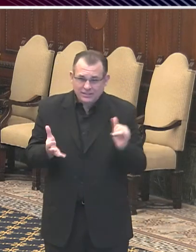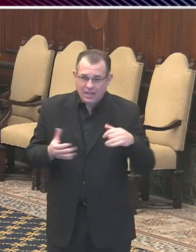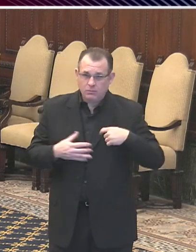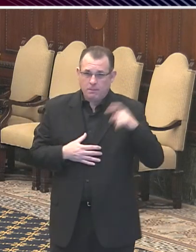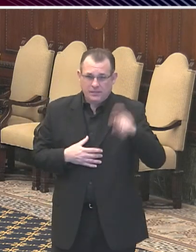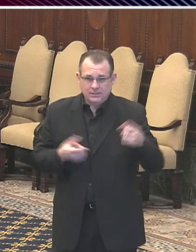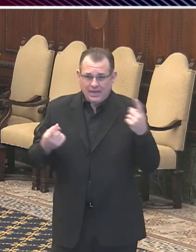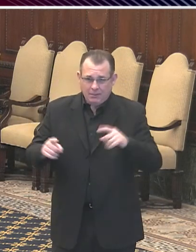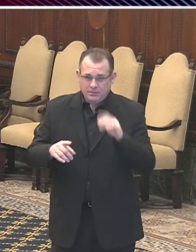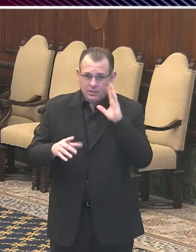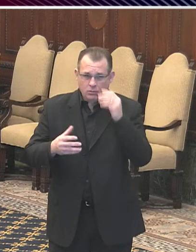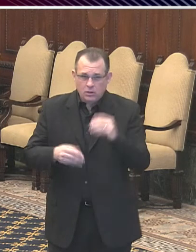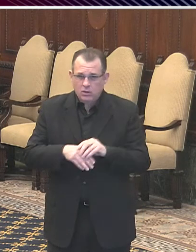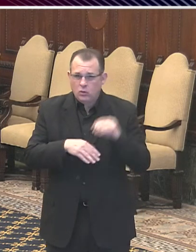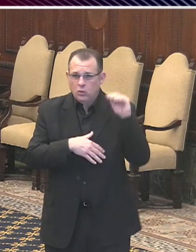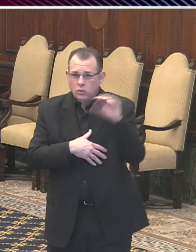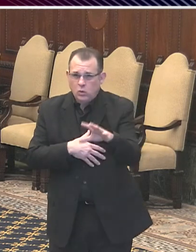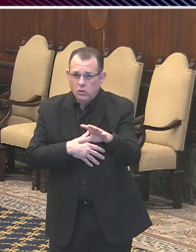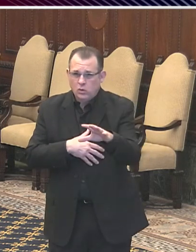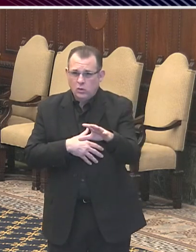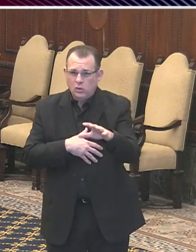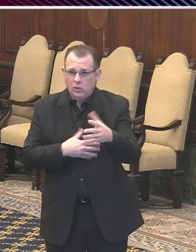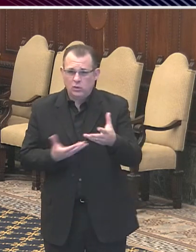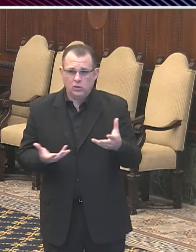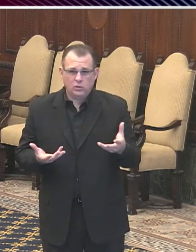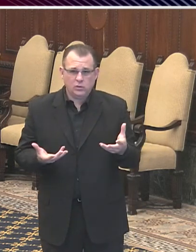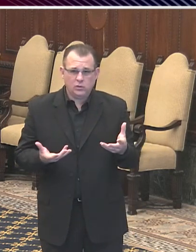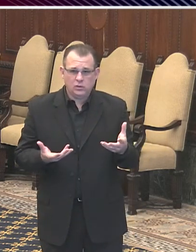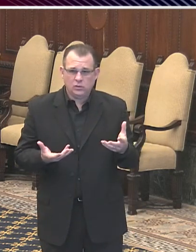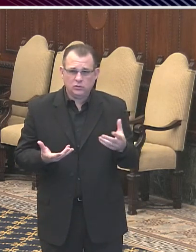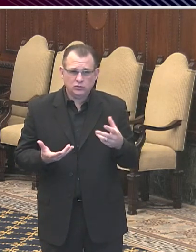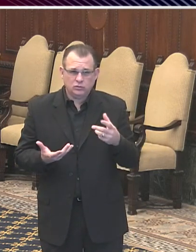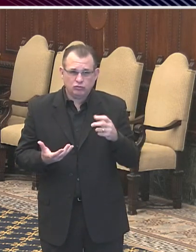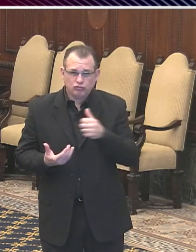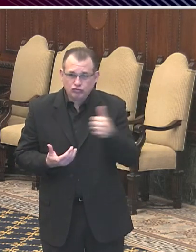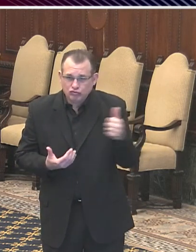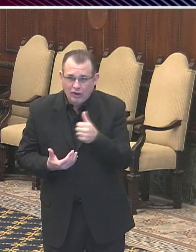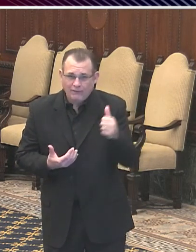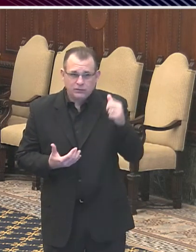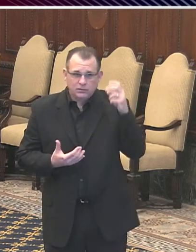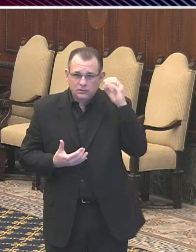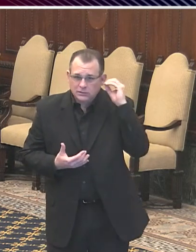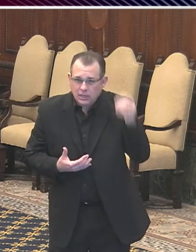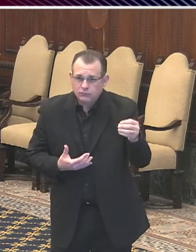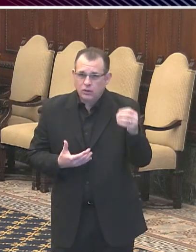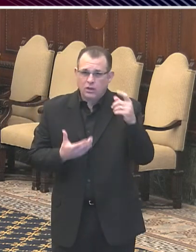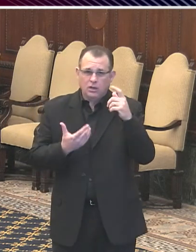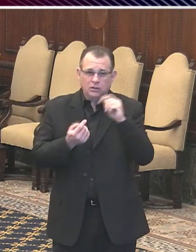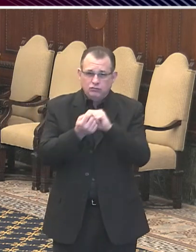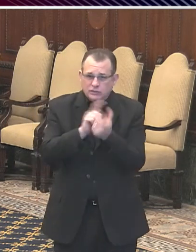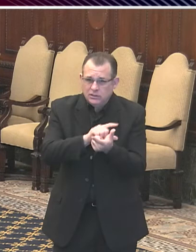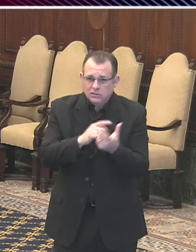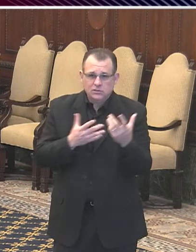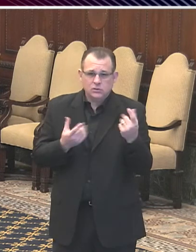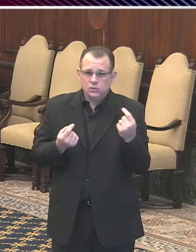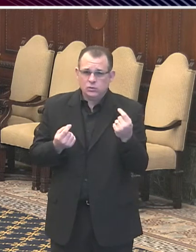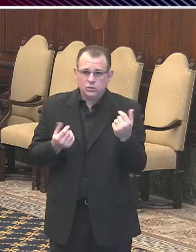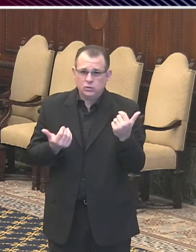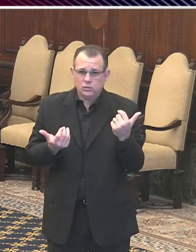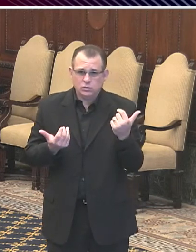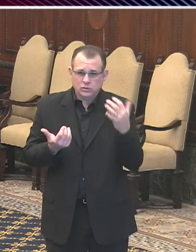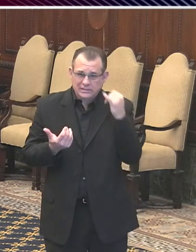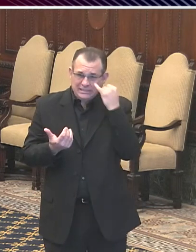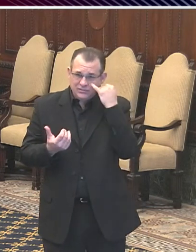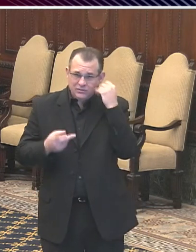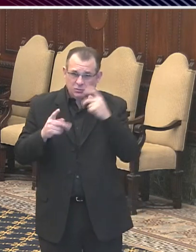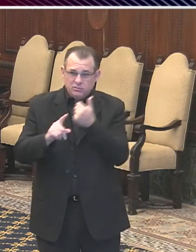cause the traveling route to be reconsidered for folks? And what is the alternative for people who strictly